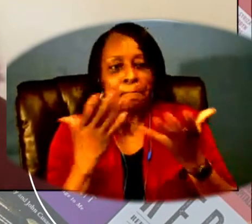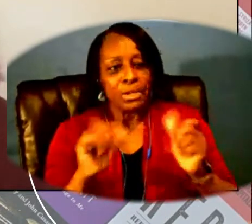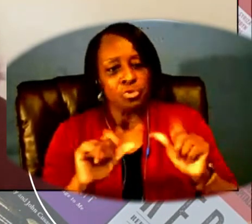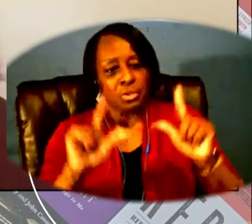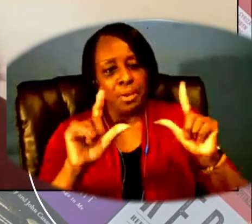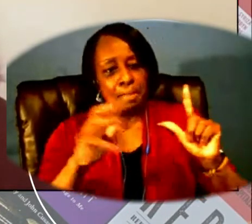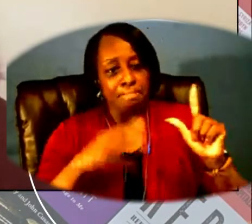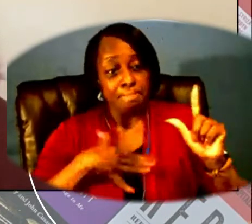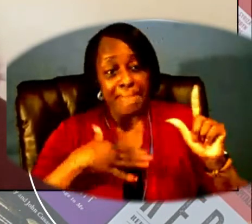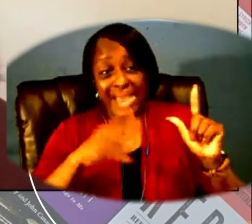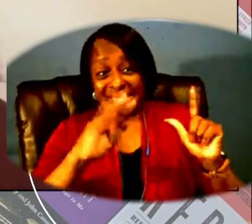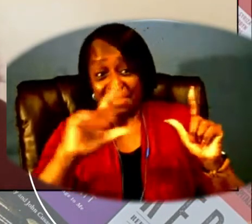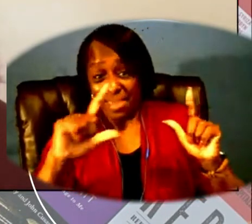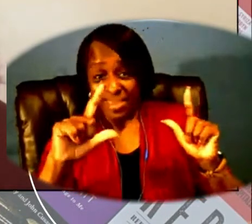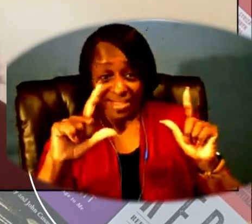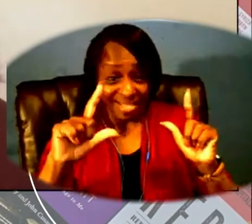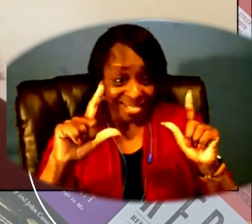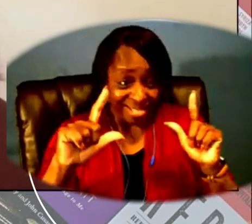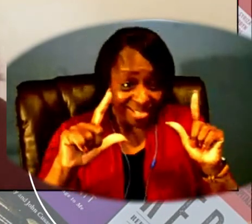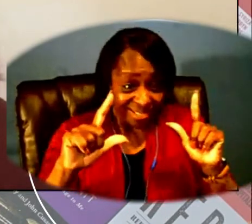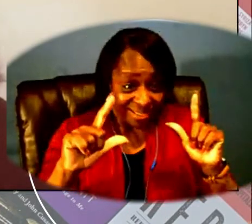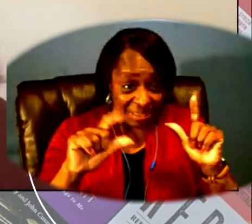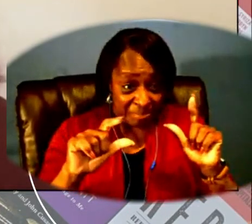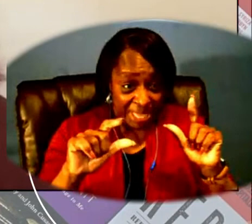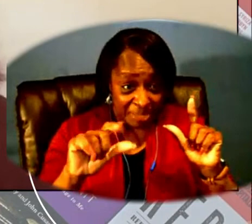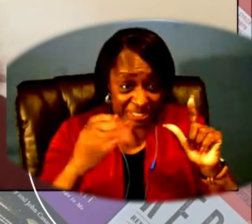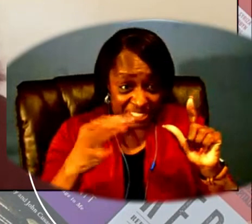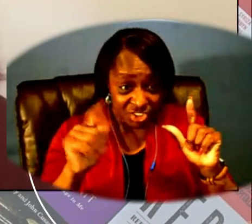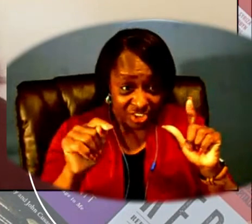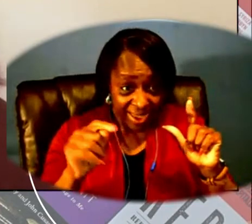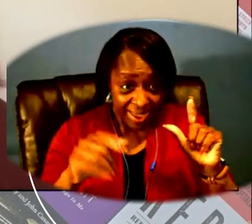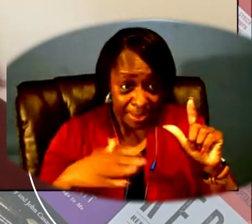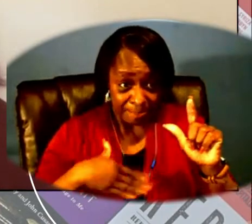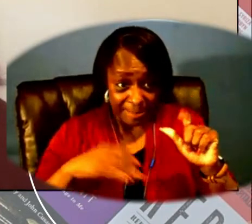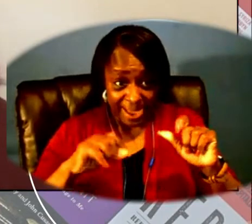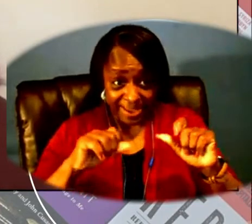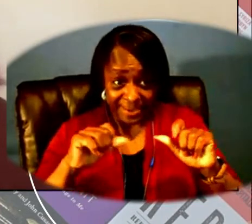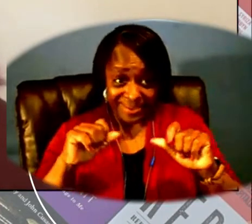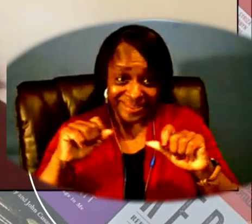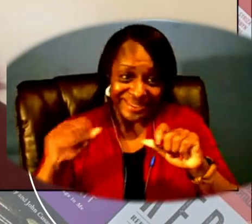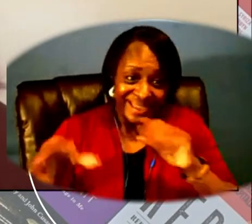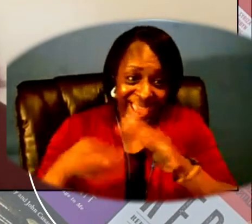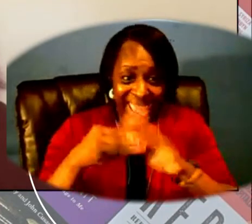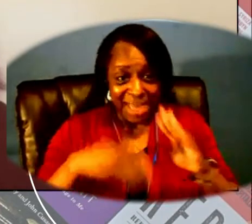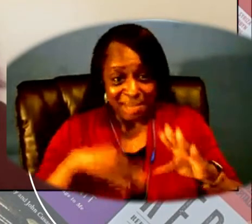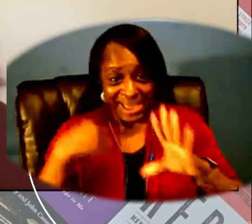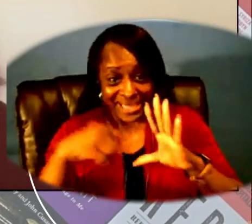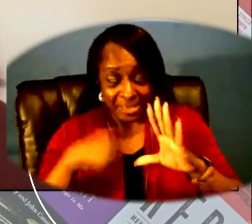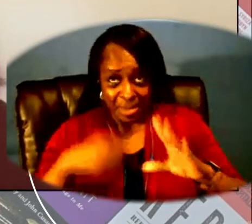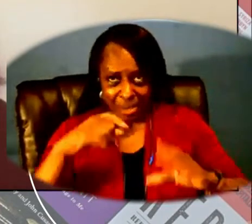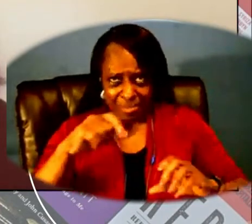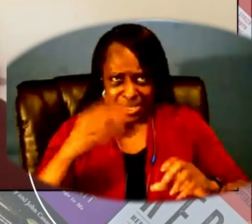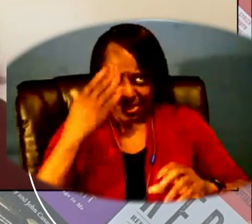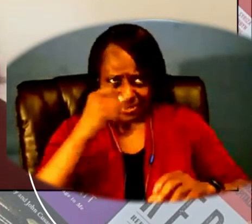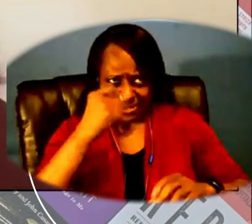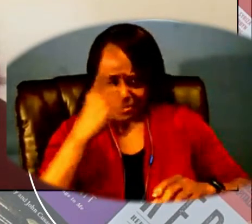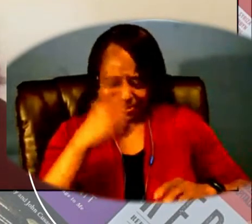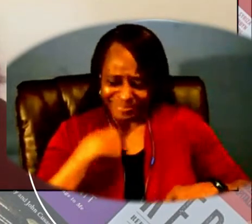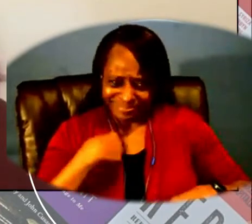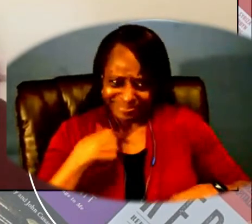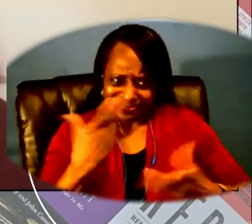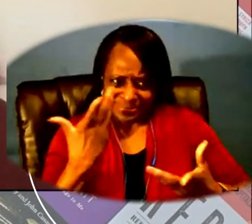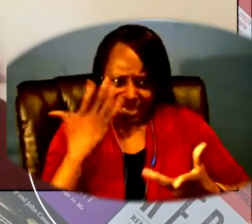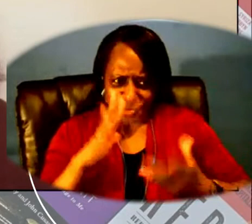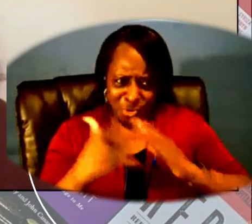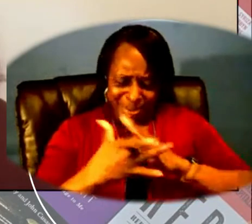in. I don't know if Skype has a chat. I'm very confused about this new system. But if somebody could put my email out